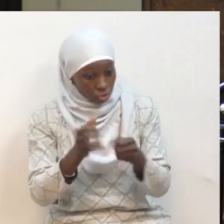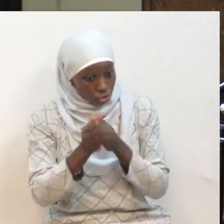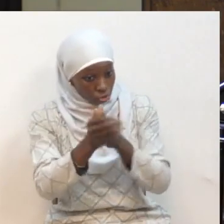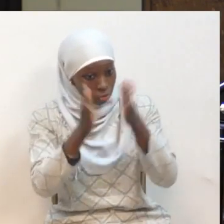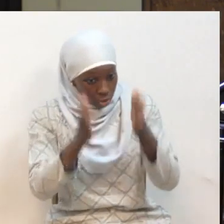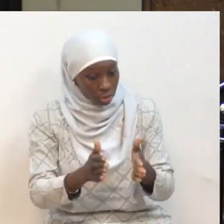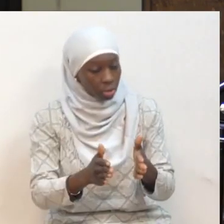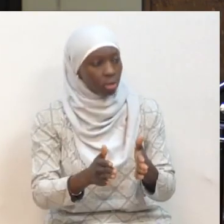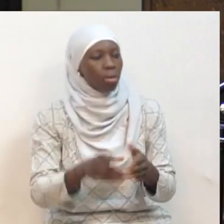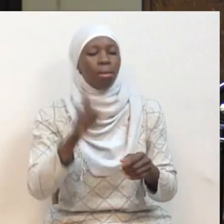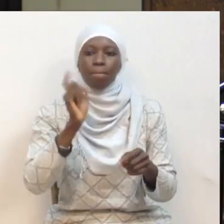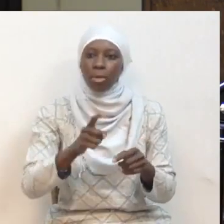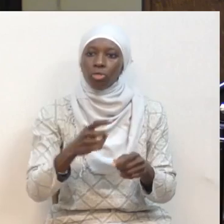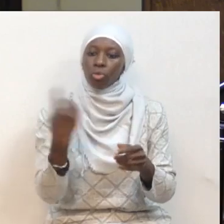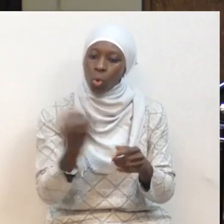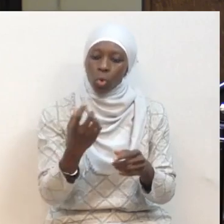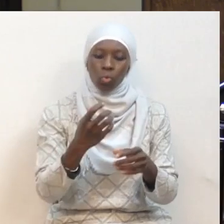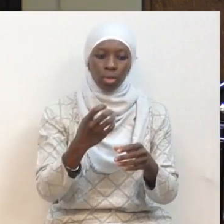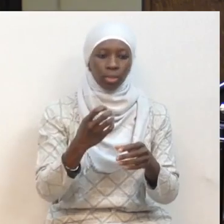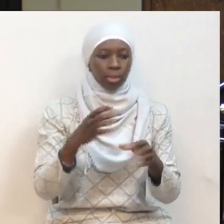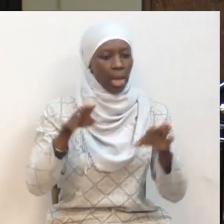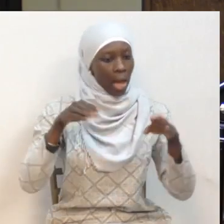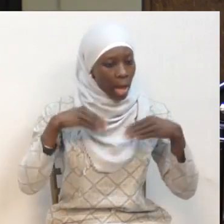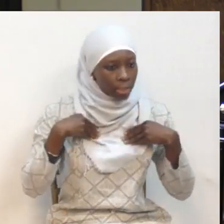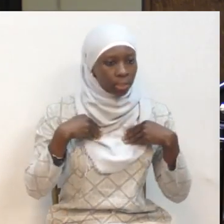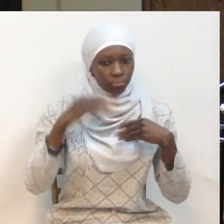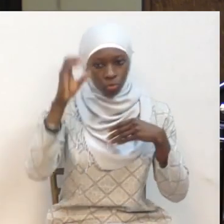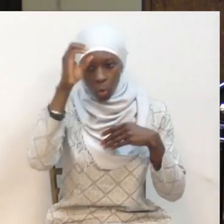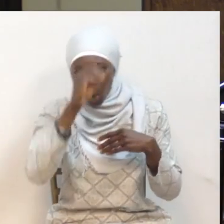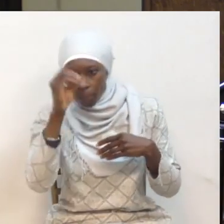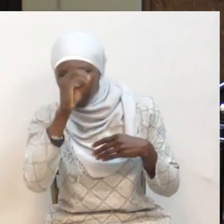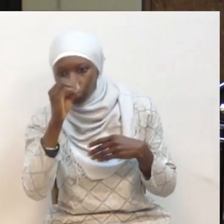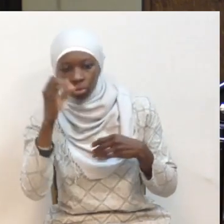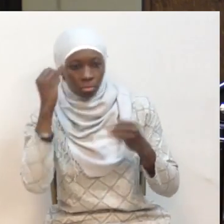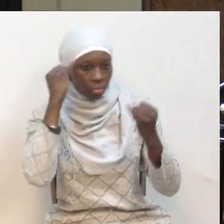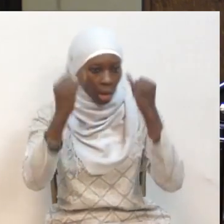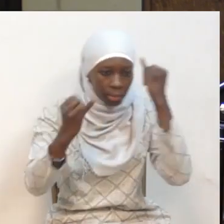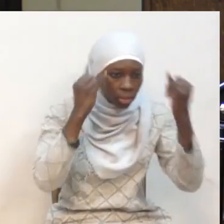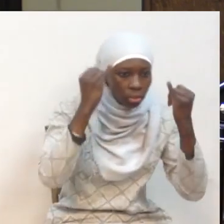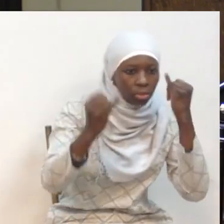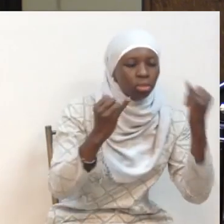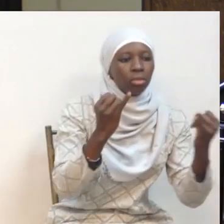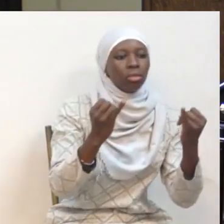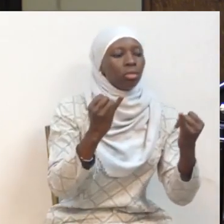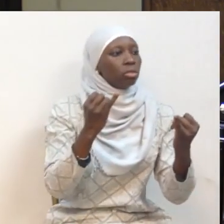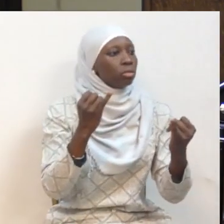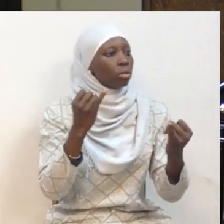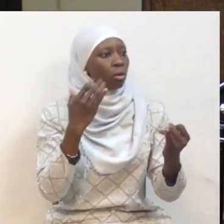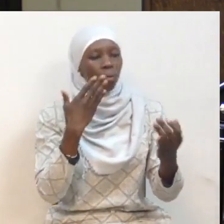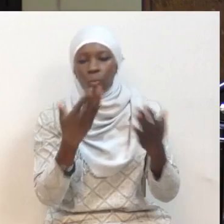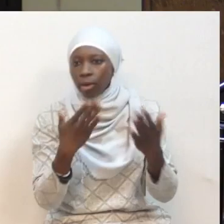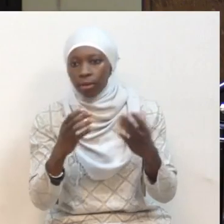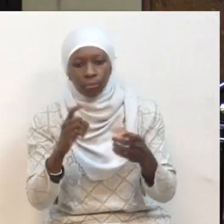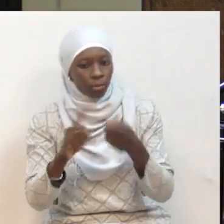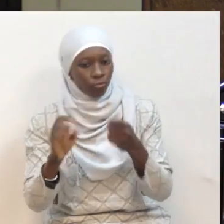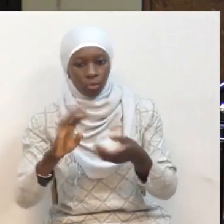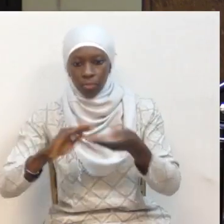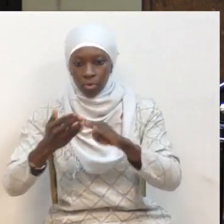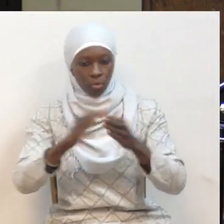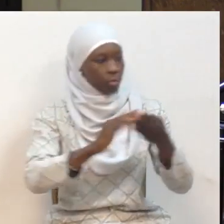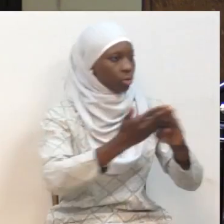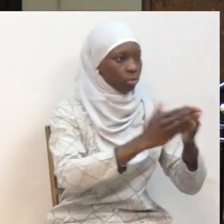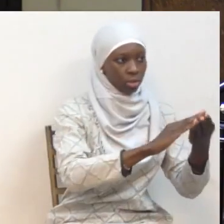factor those consultations and opinions in their decision, at least from the leaders of the communities in the